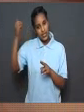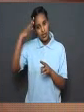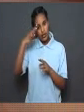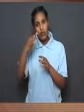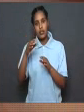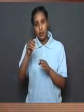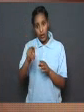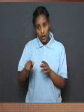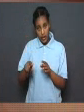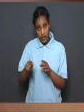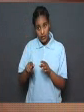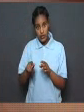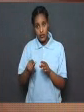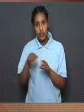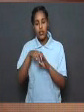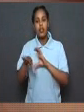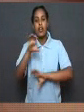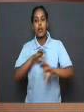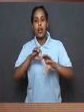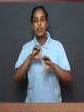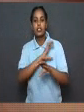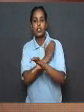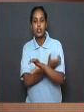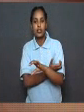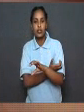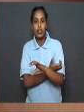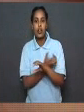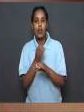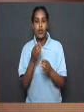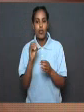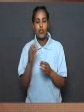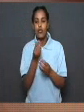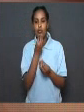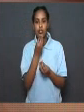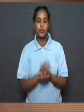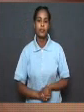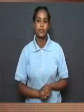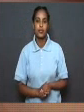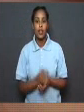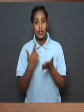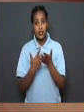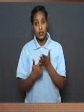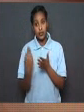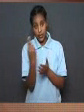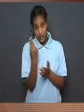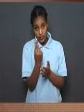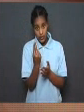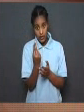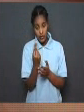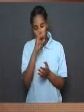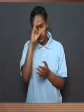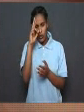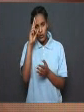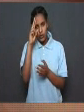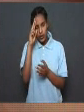can turn it into the chemical energy of food. This is beneficial because